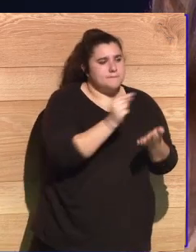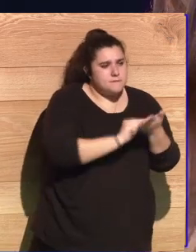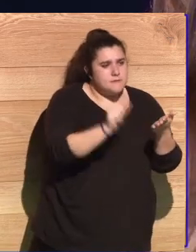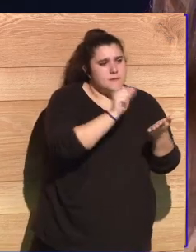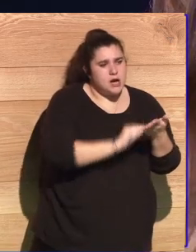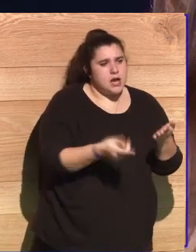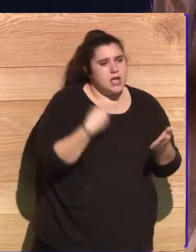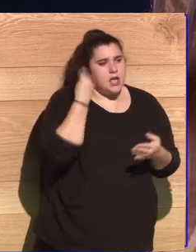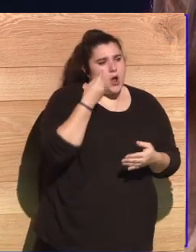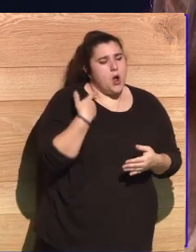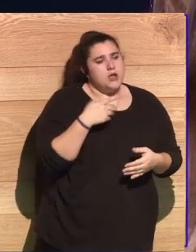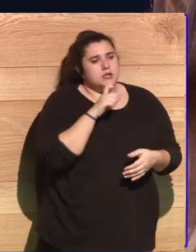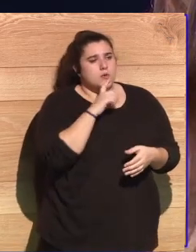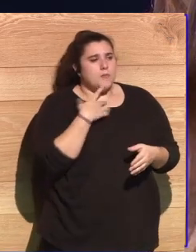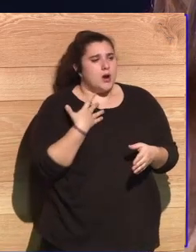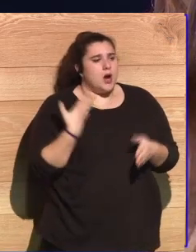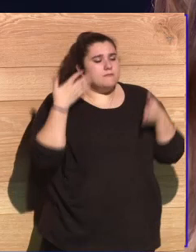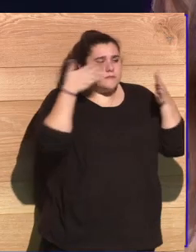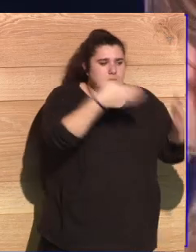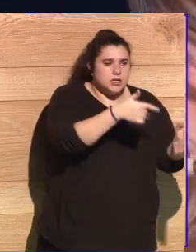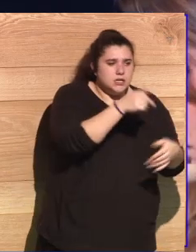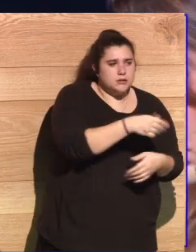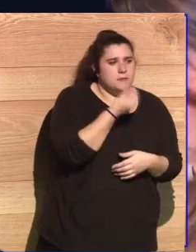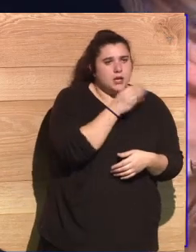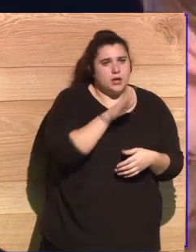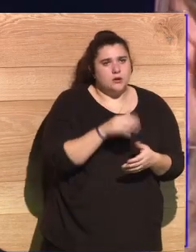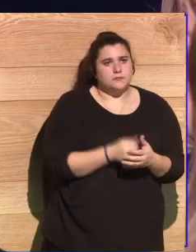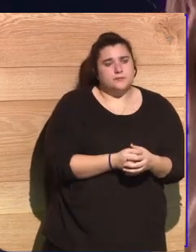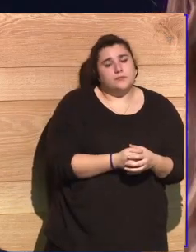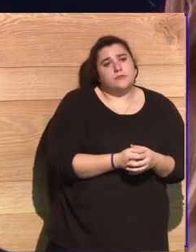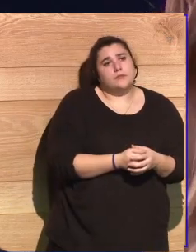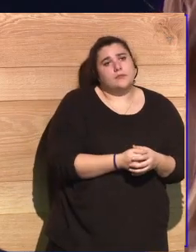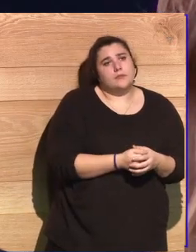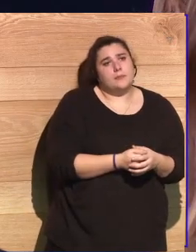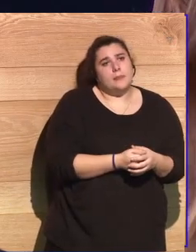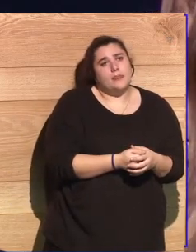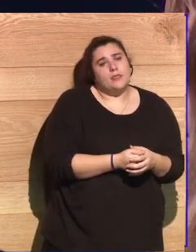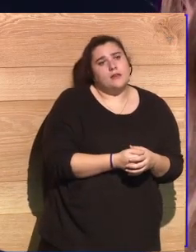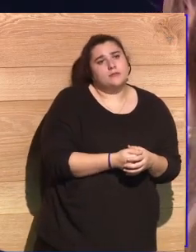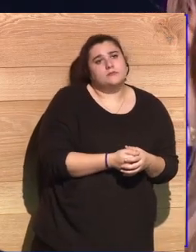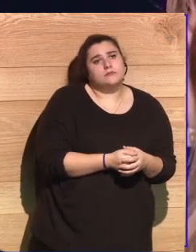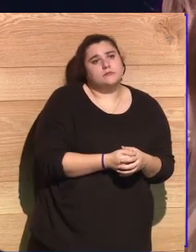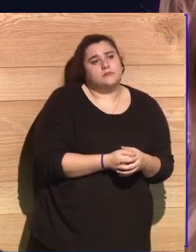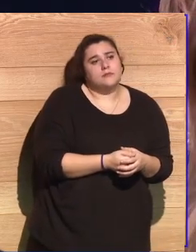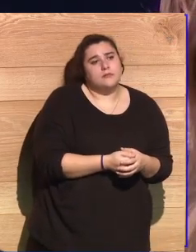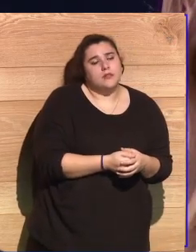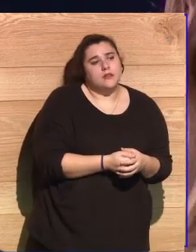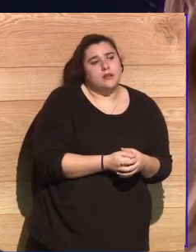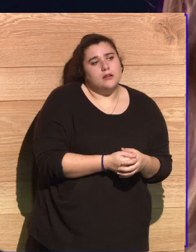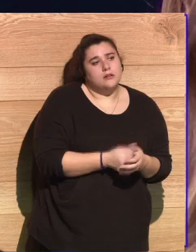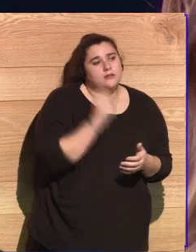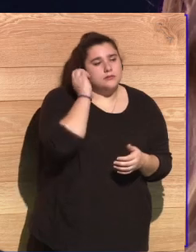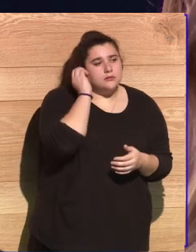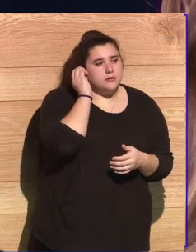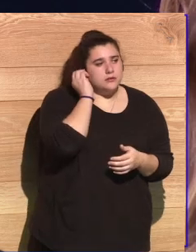grief." And what really opened it up for me was, I said, well, I had trouble writing it. It didn't